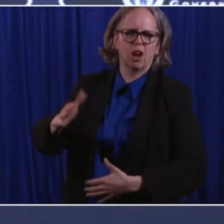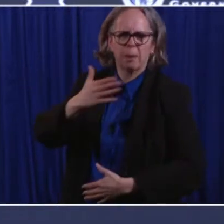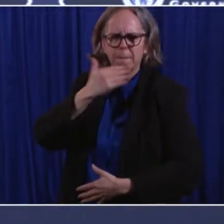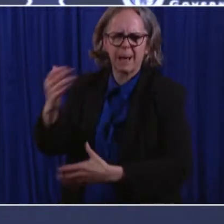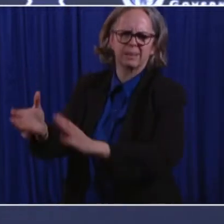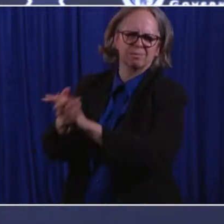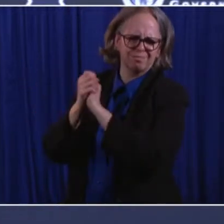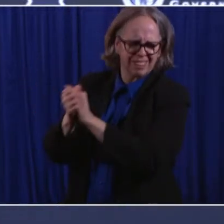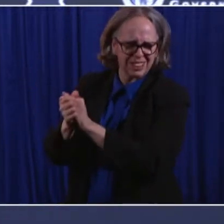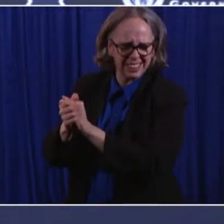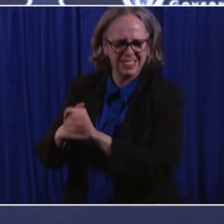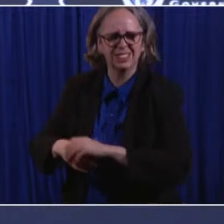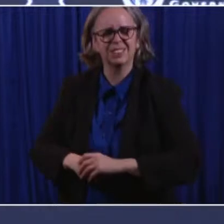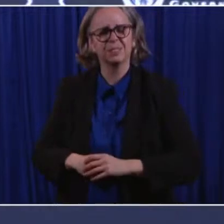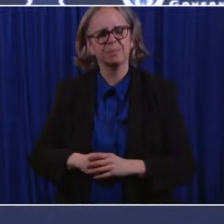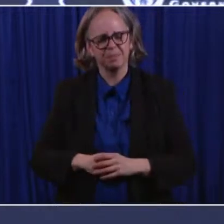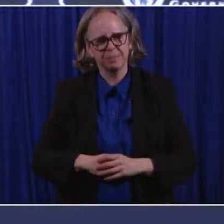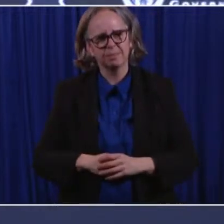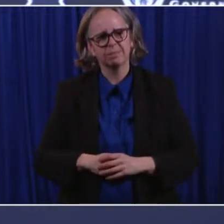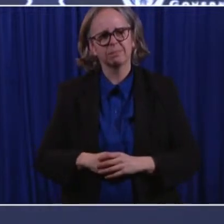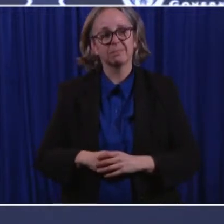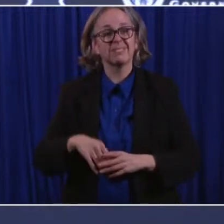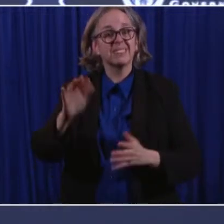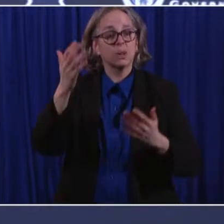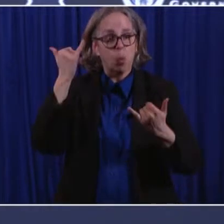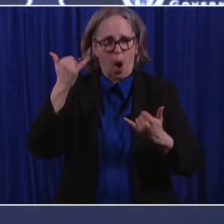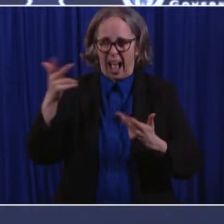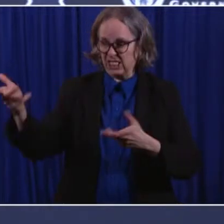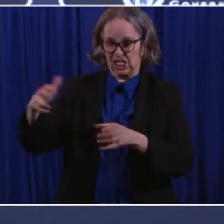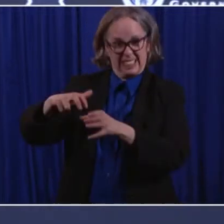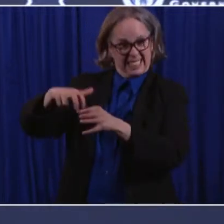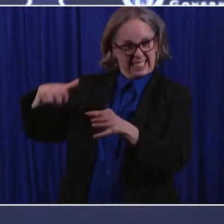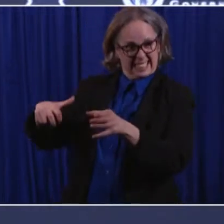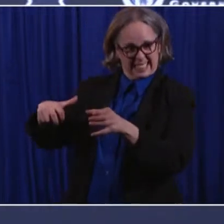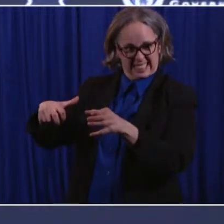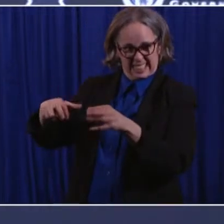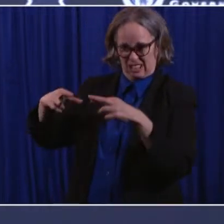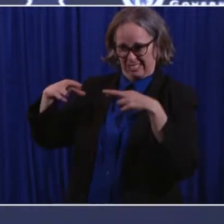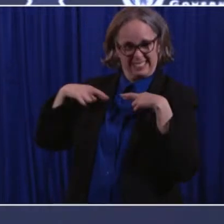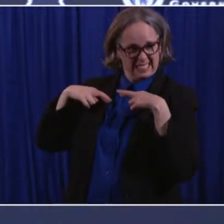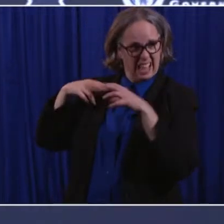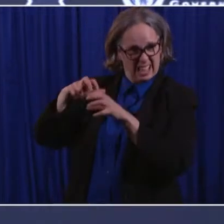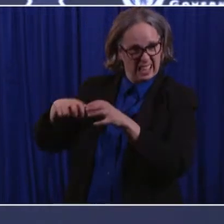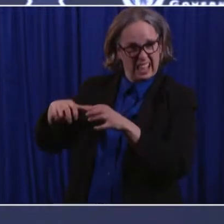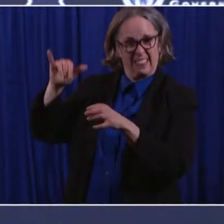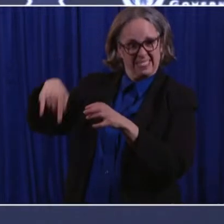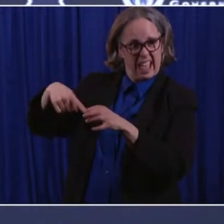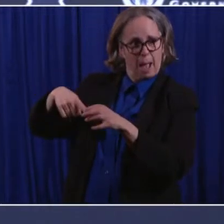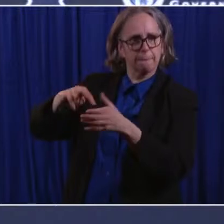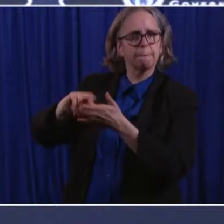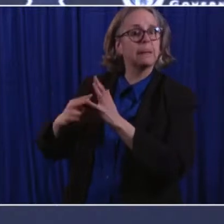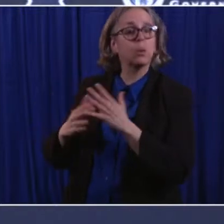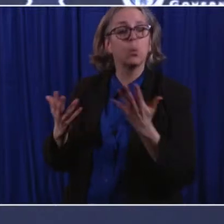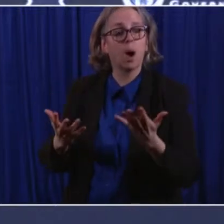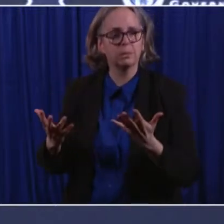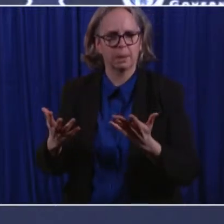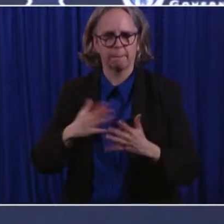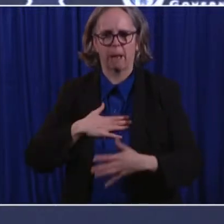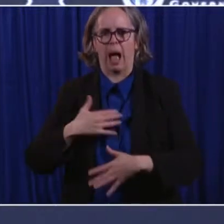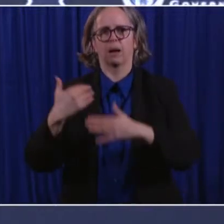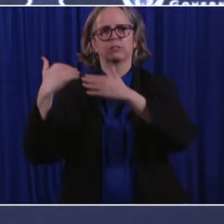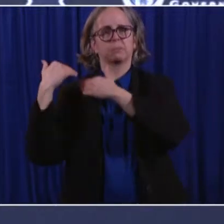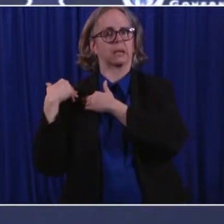Because of her resignation, it is incumbent upon me, according to the